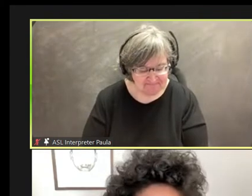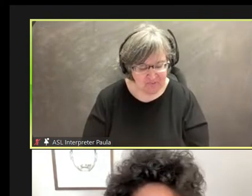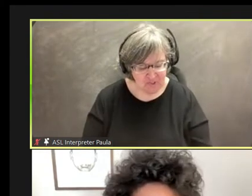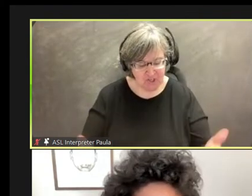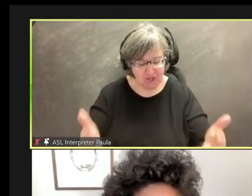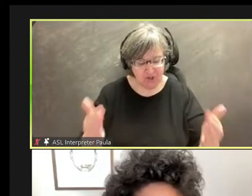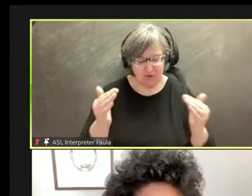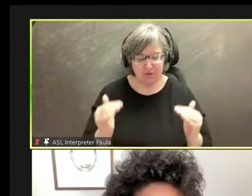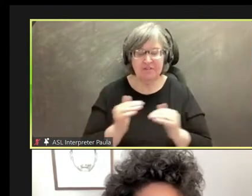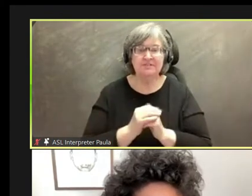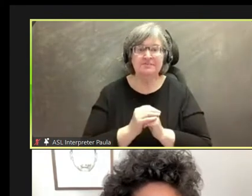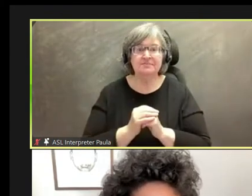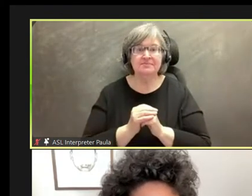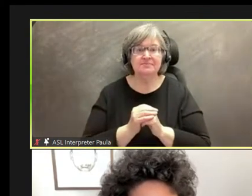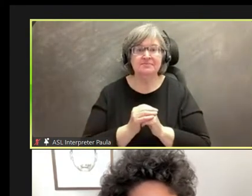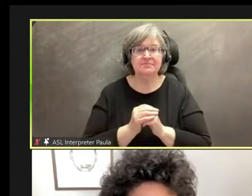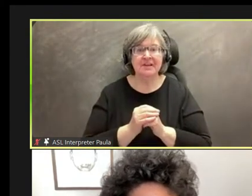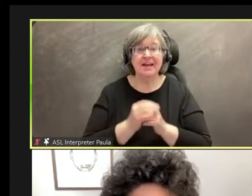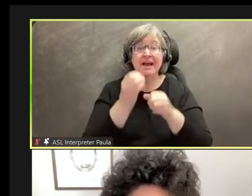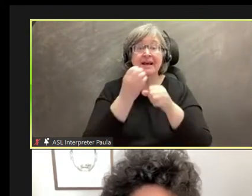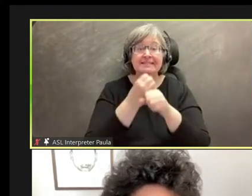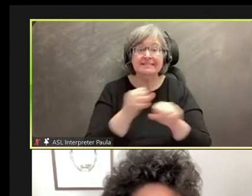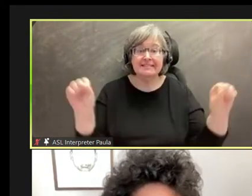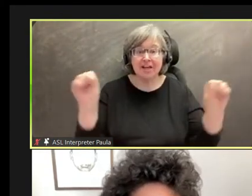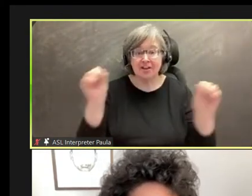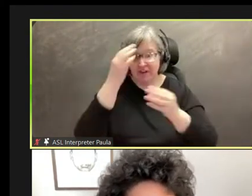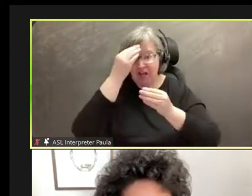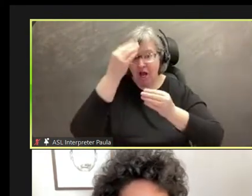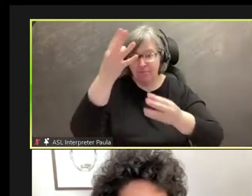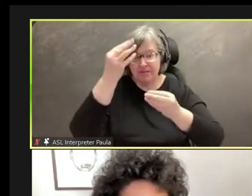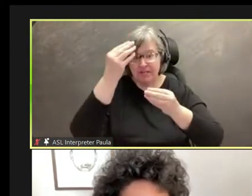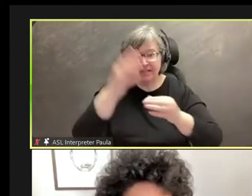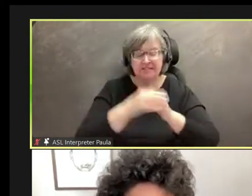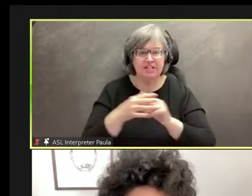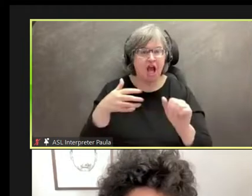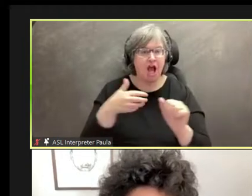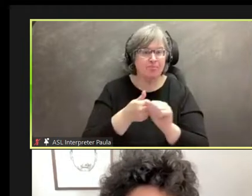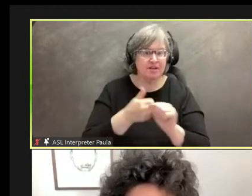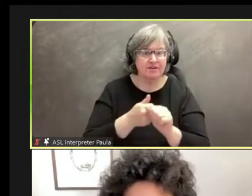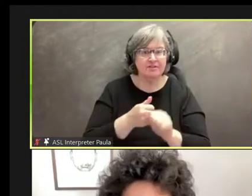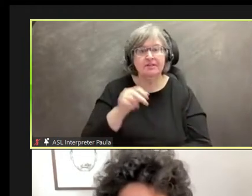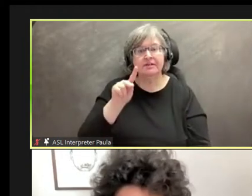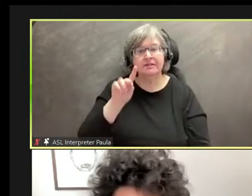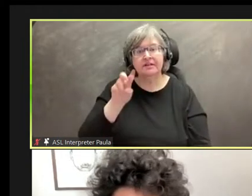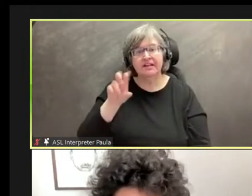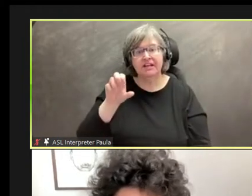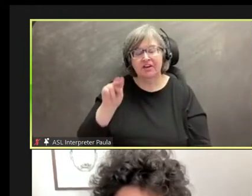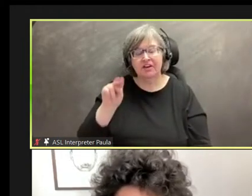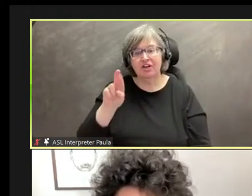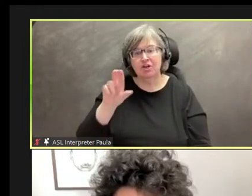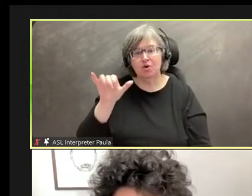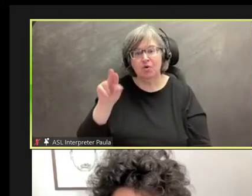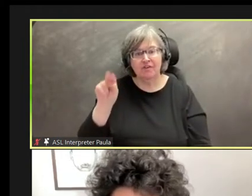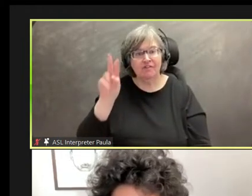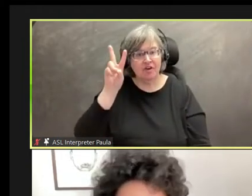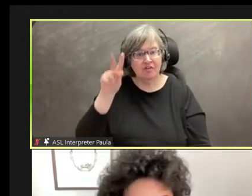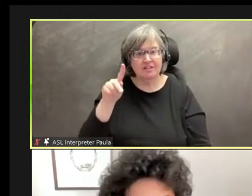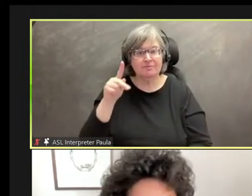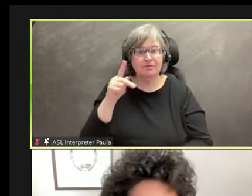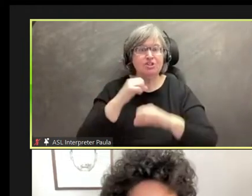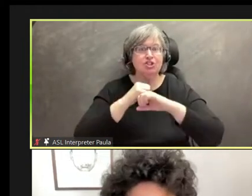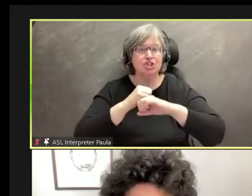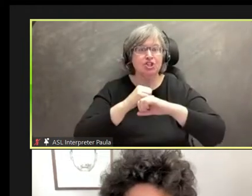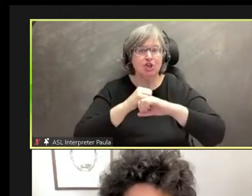Next on our agenda, we have safety updates presented by Kevin Ryan, Vice President of Security.